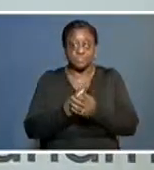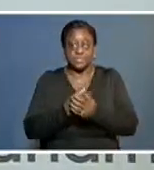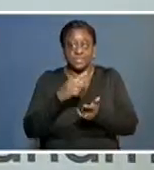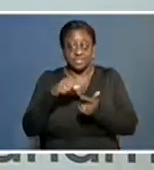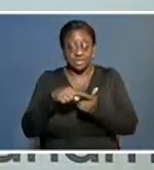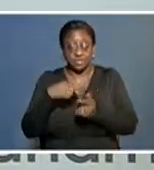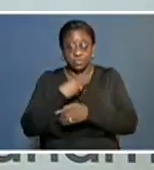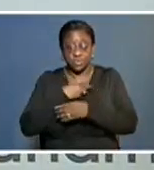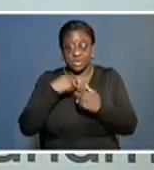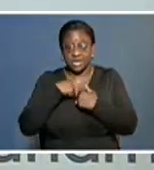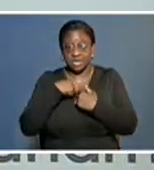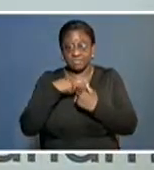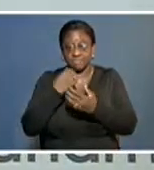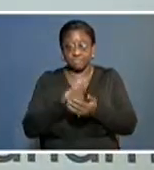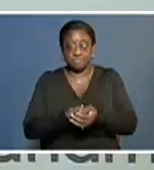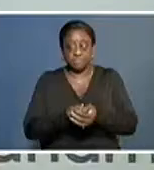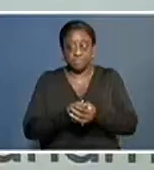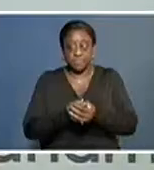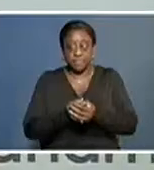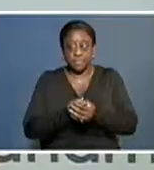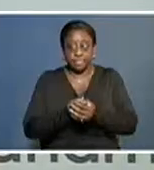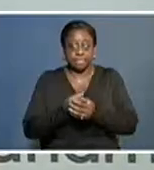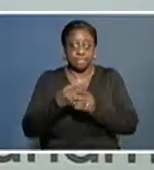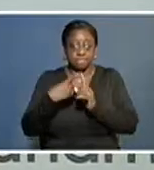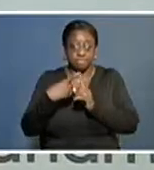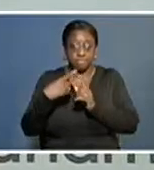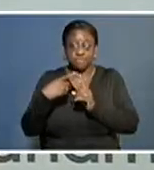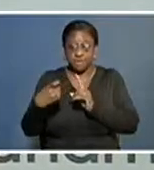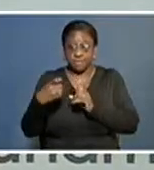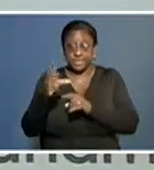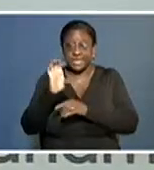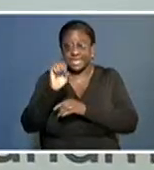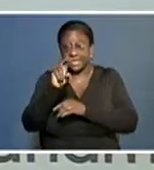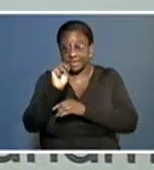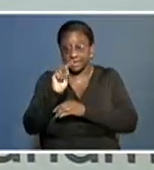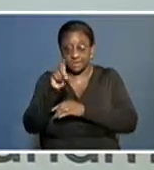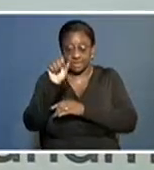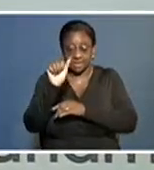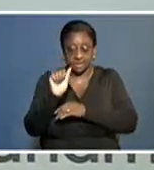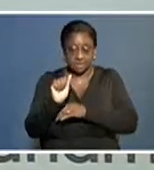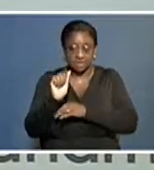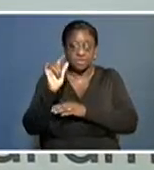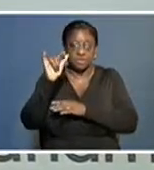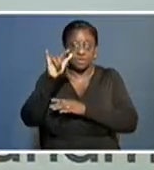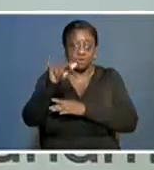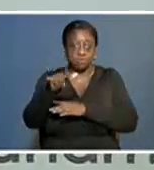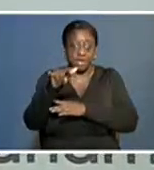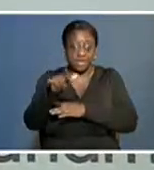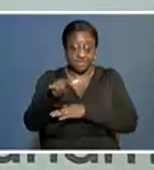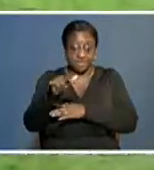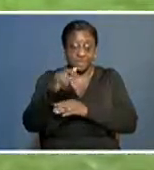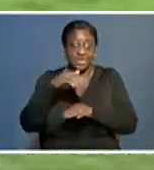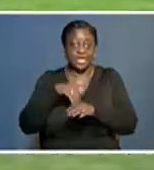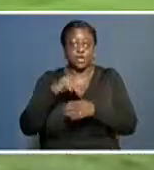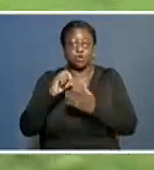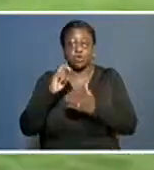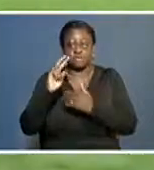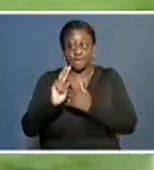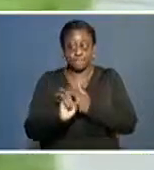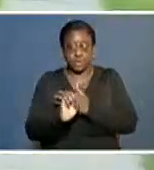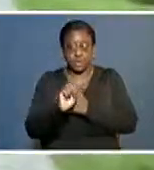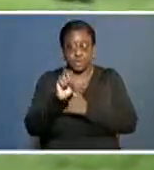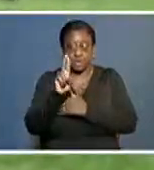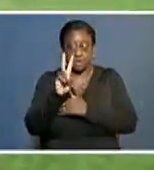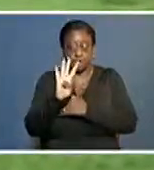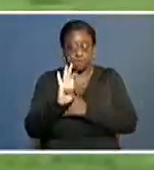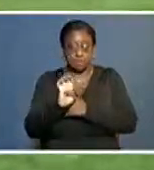Sunwing from Canada, Toronto, and Montreal arriving in November. While there are